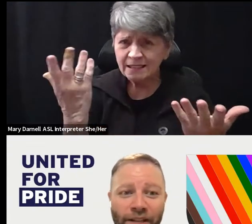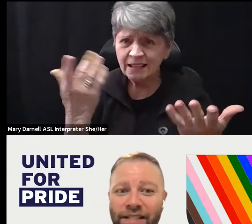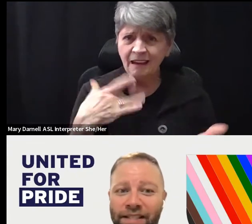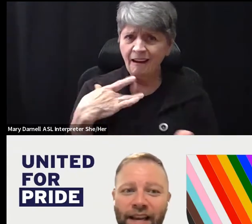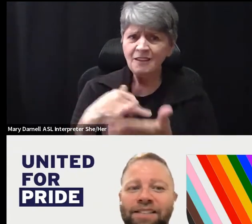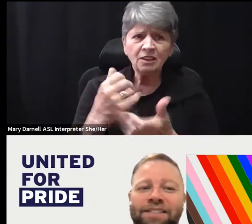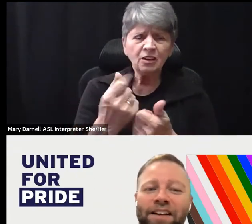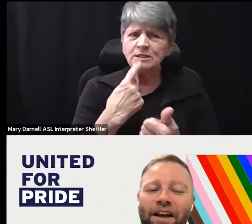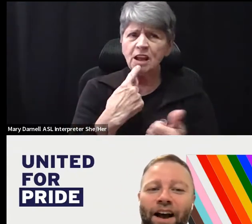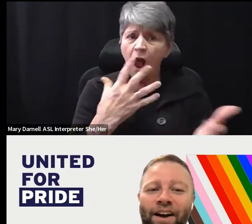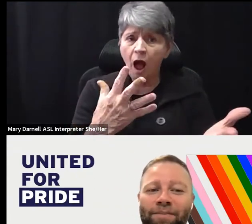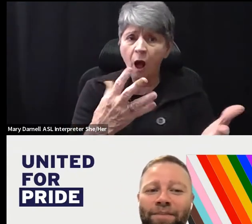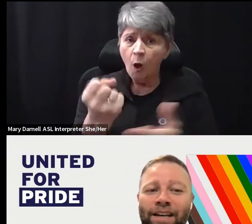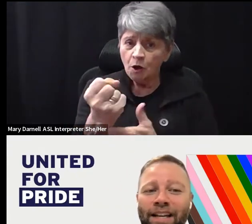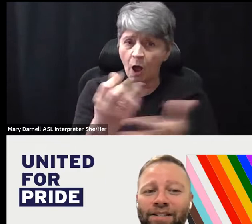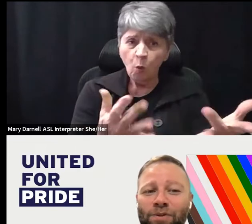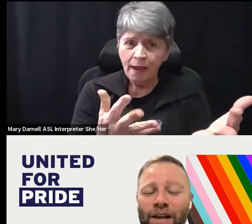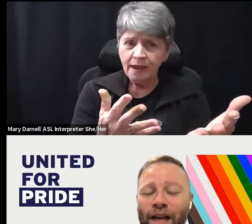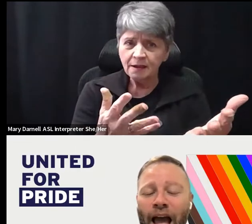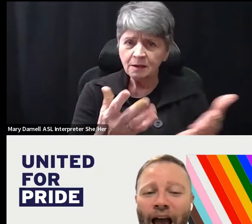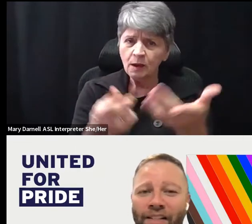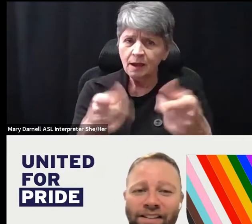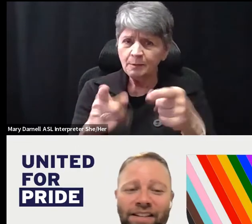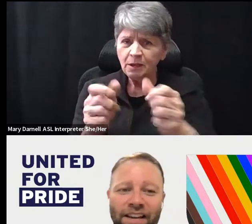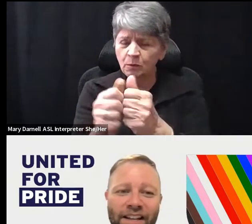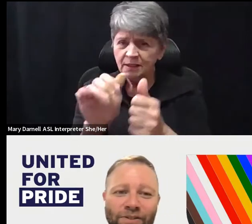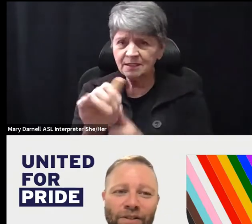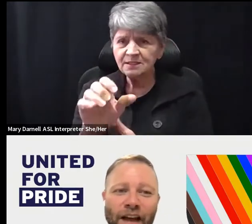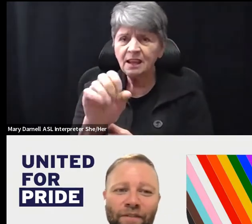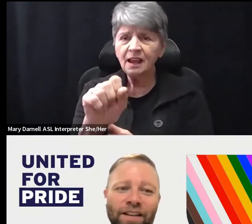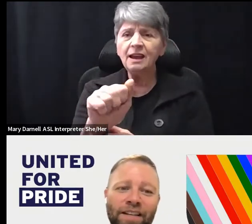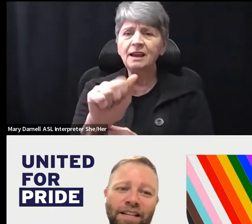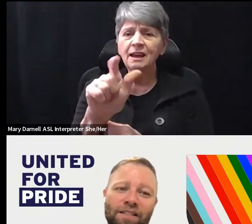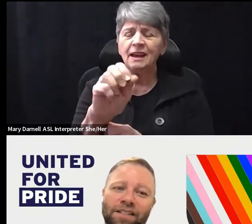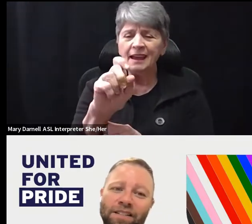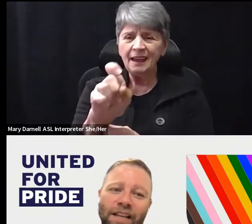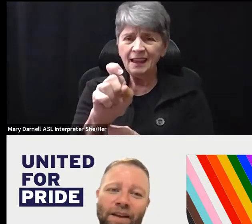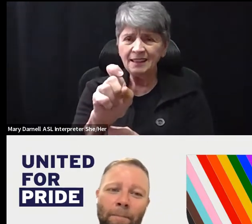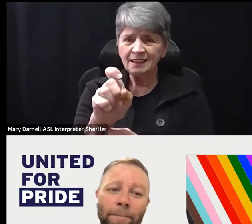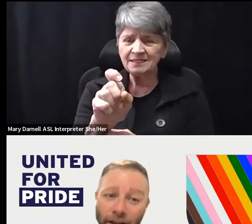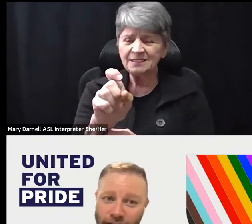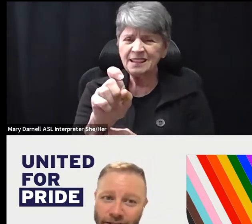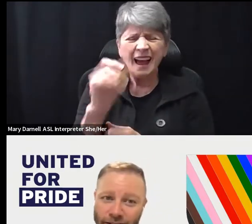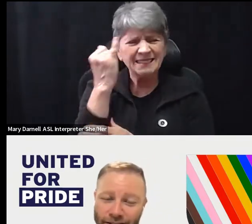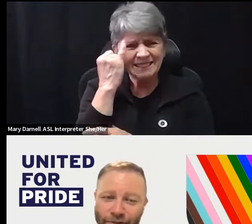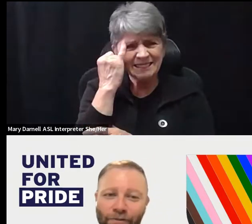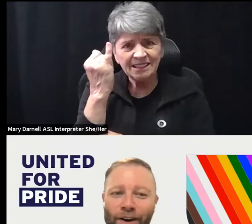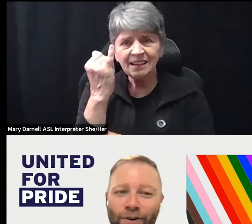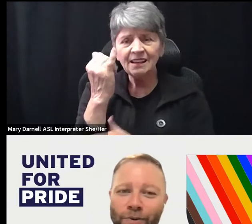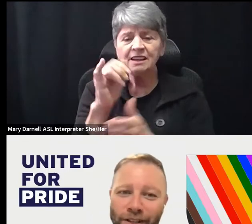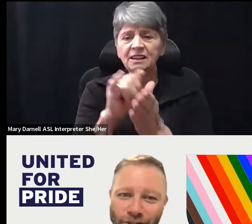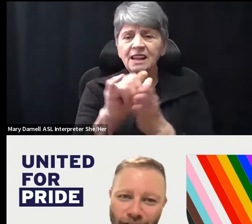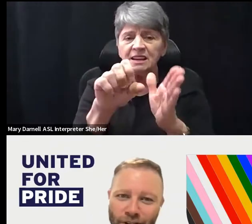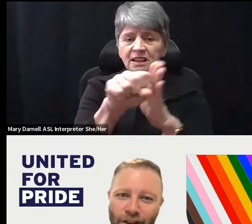like, wait, what is this case? And so, Alex, in sort of that vein, the idea that a state must